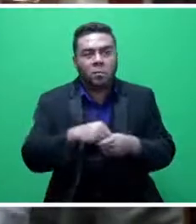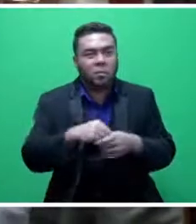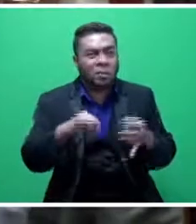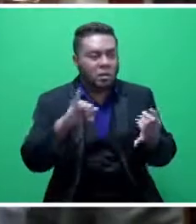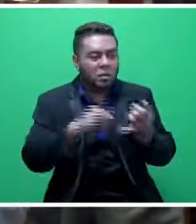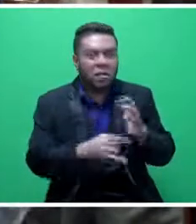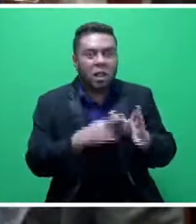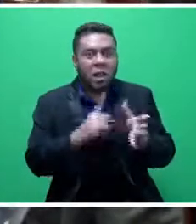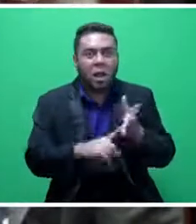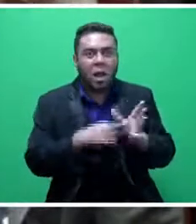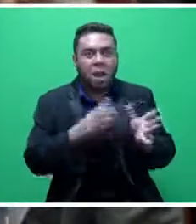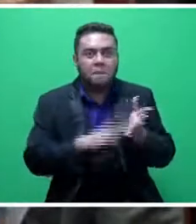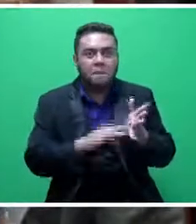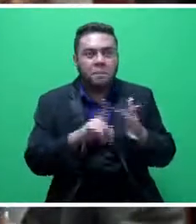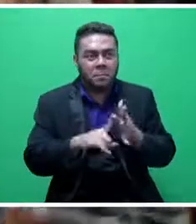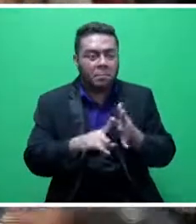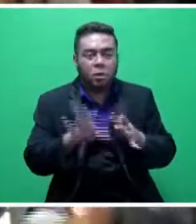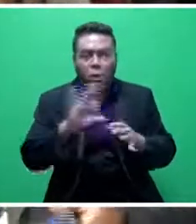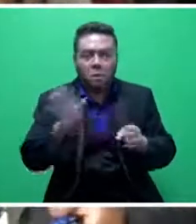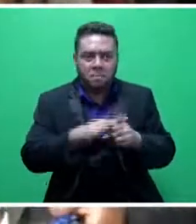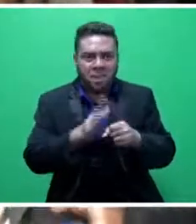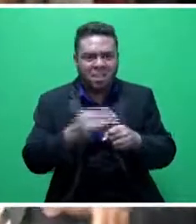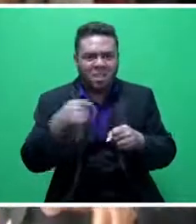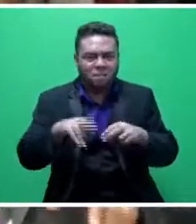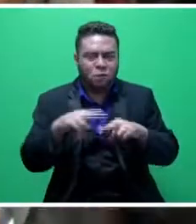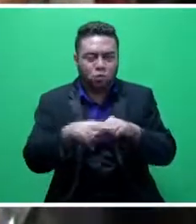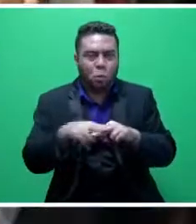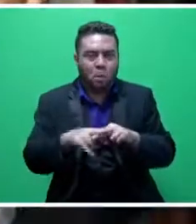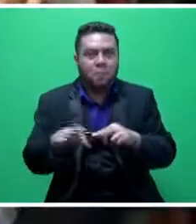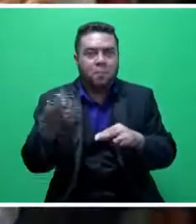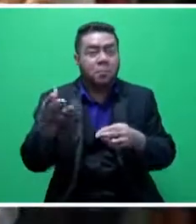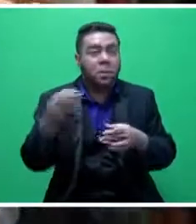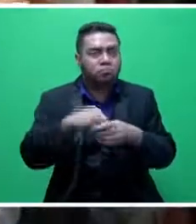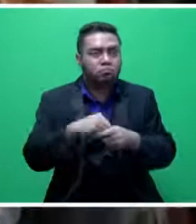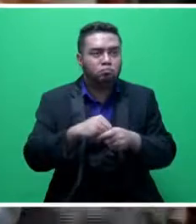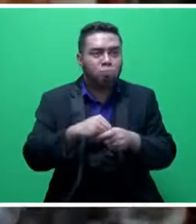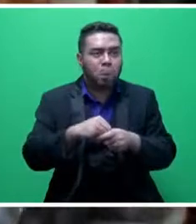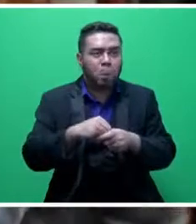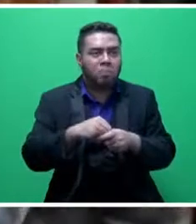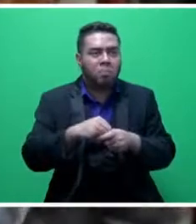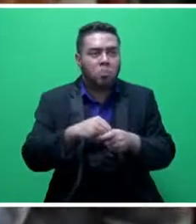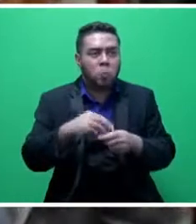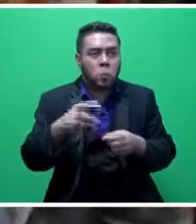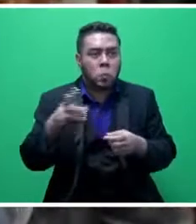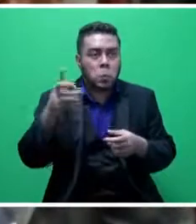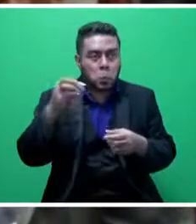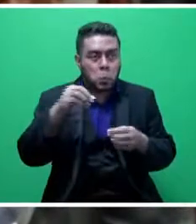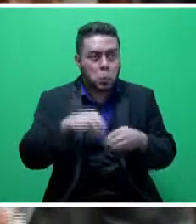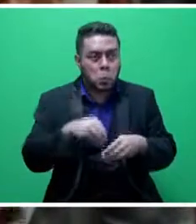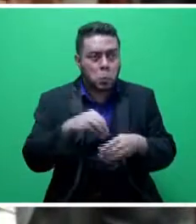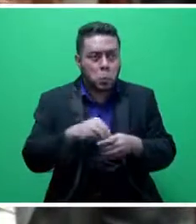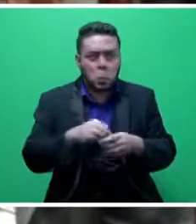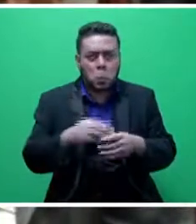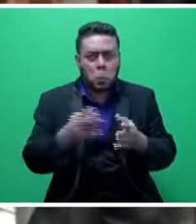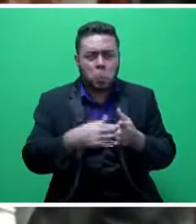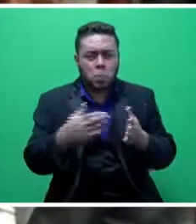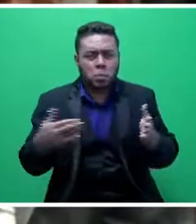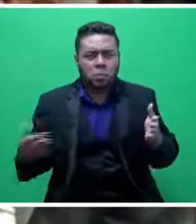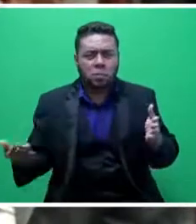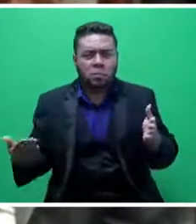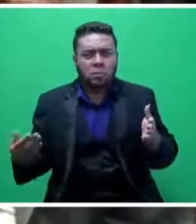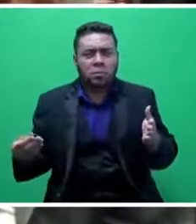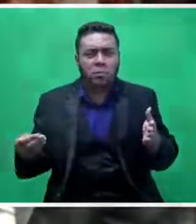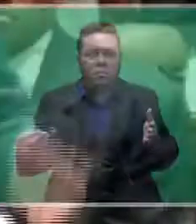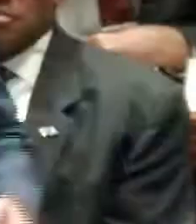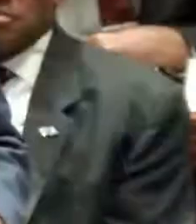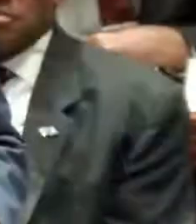salamis, they are not actually made in Fiji, but they're actually imported. So, because there was a very rudimentary approach to the